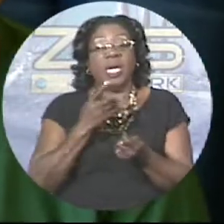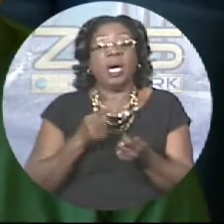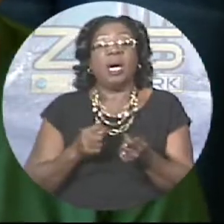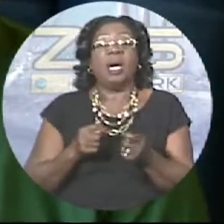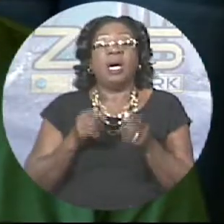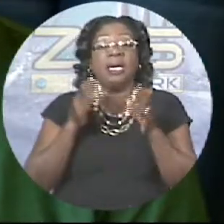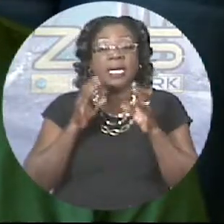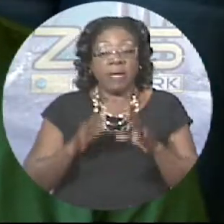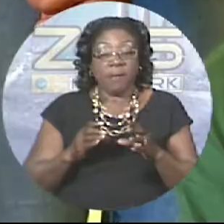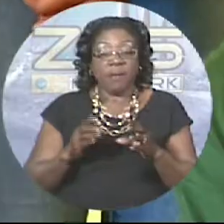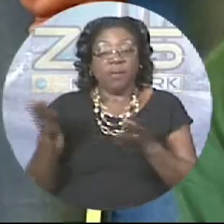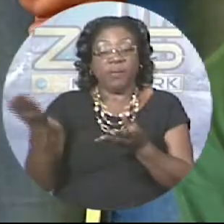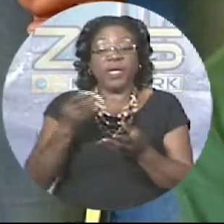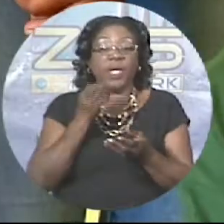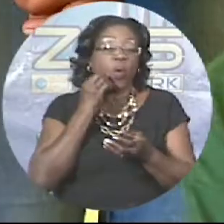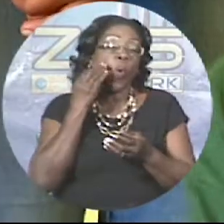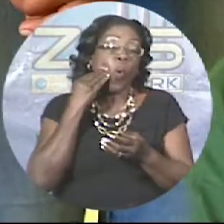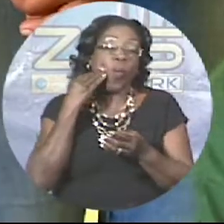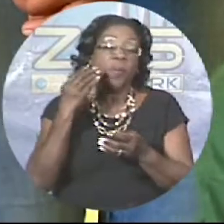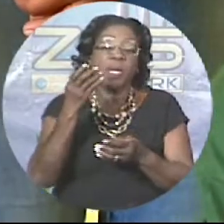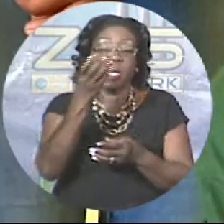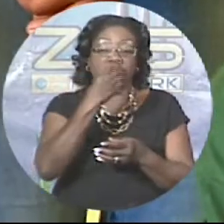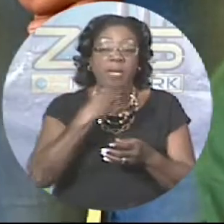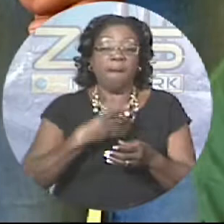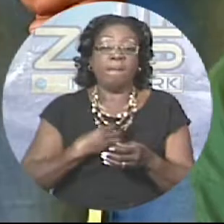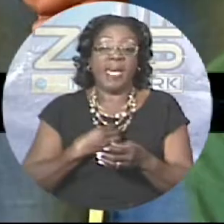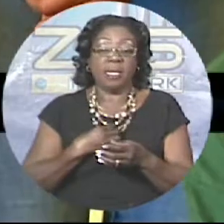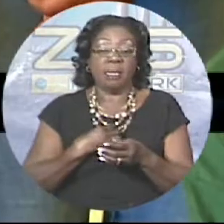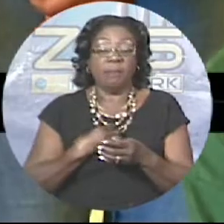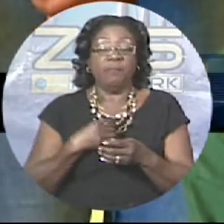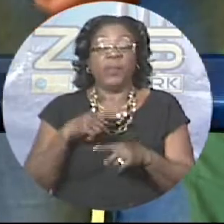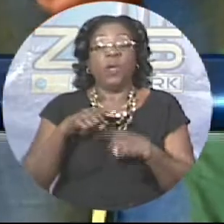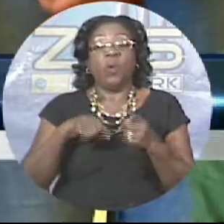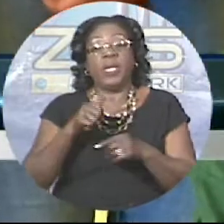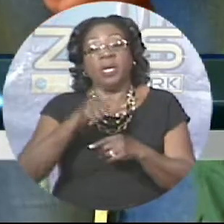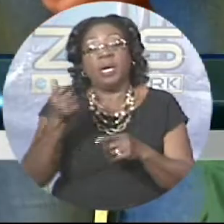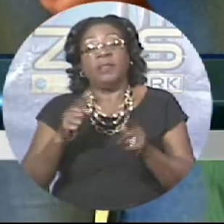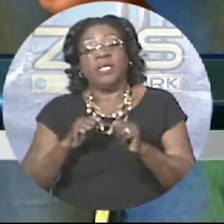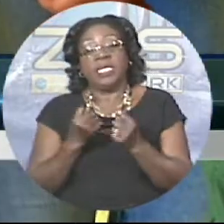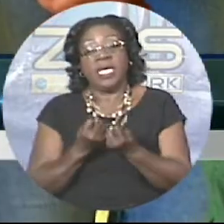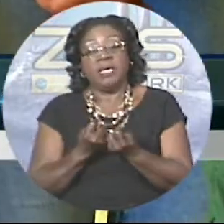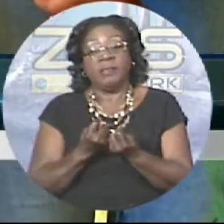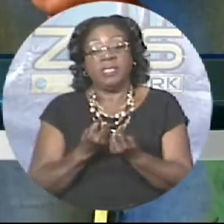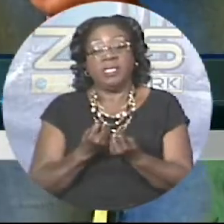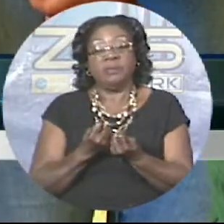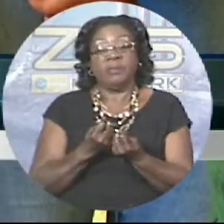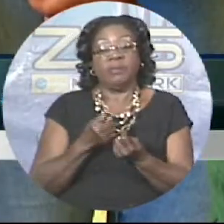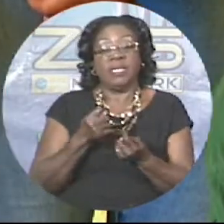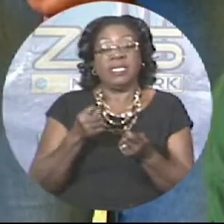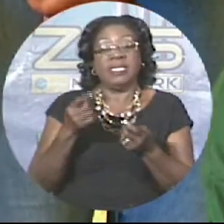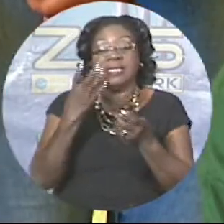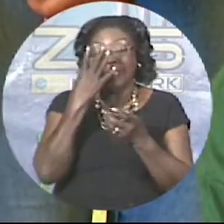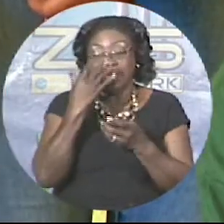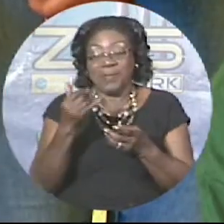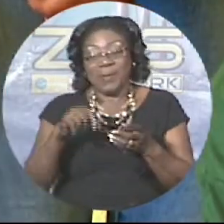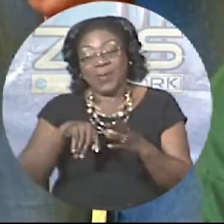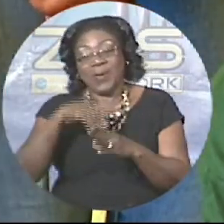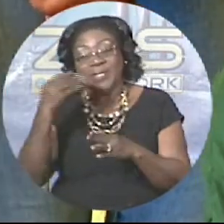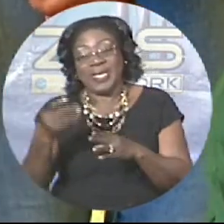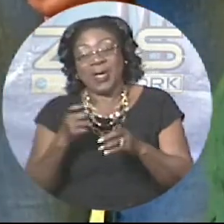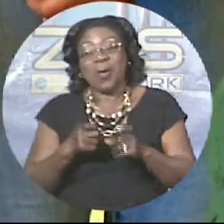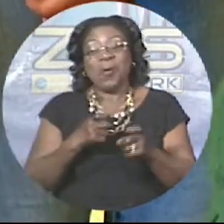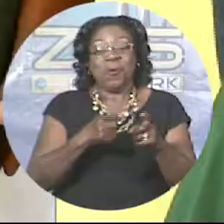of bringing home a medal. Because when other teams might be sleeping, we out there running hills,